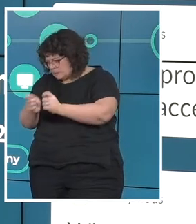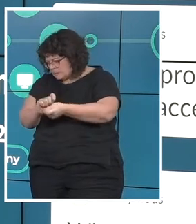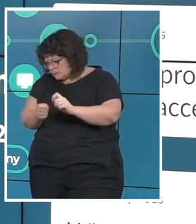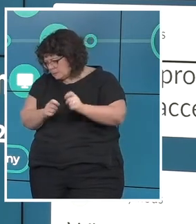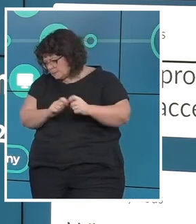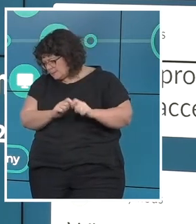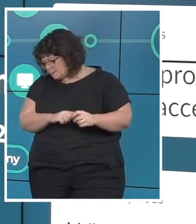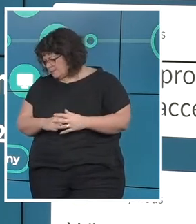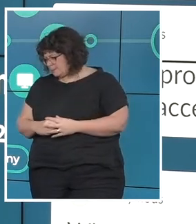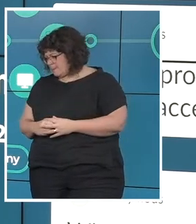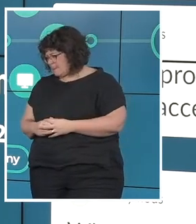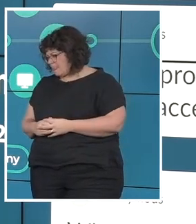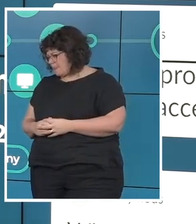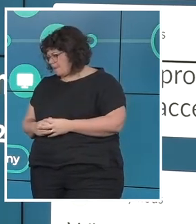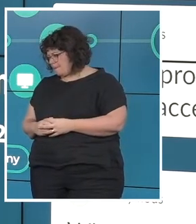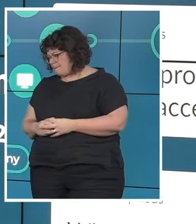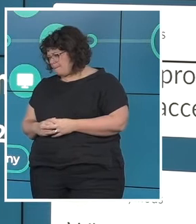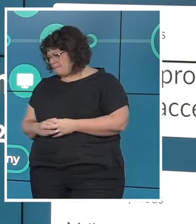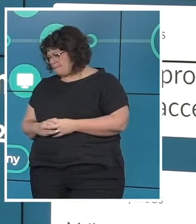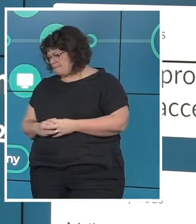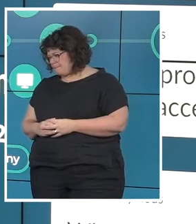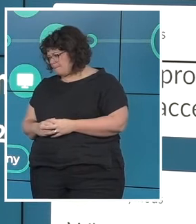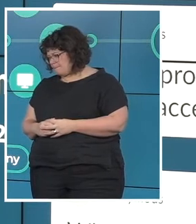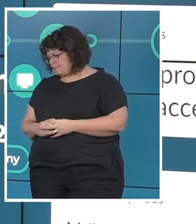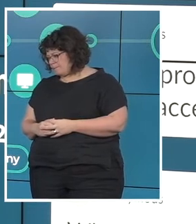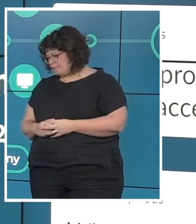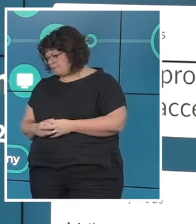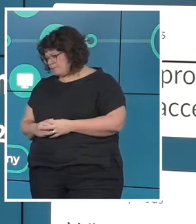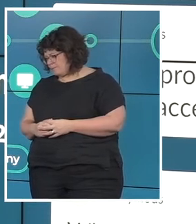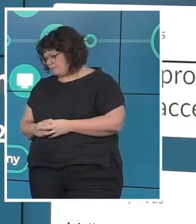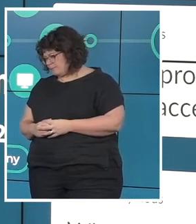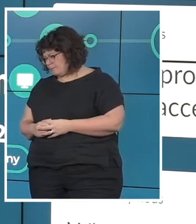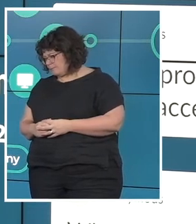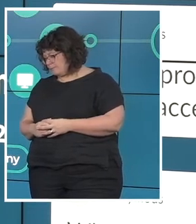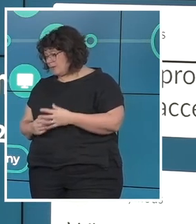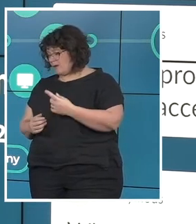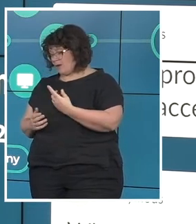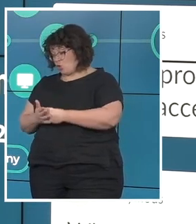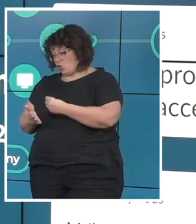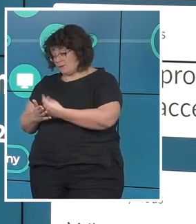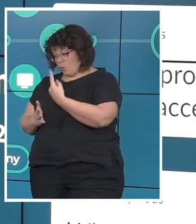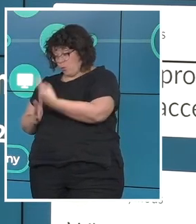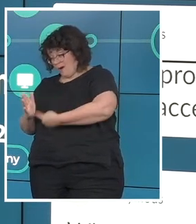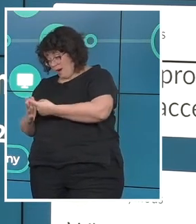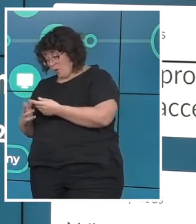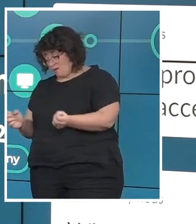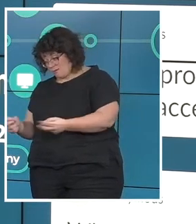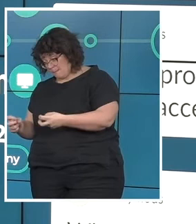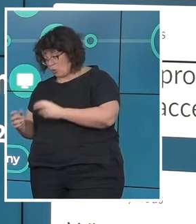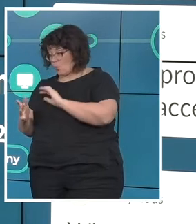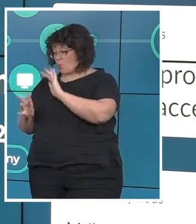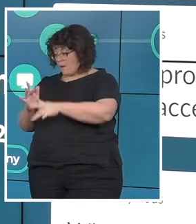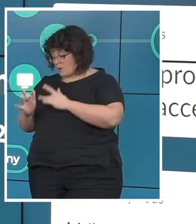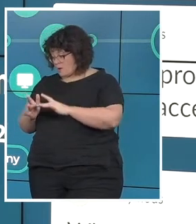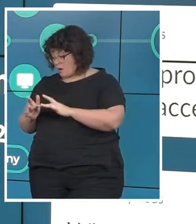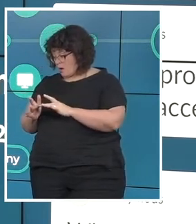webinar is the time we spend actually correcting the auto captions. And that's the bit that's the hardest bit for us to afford in AbilityNet. So we